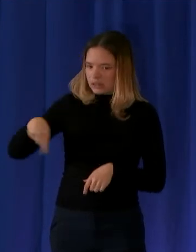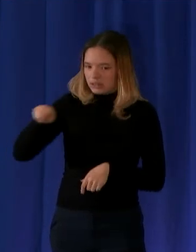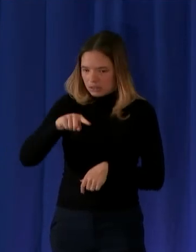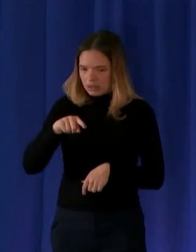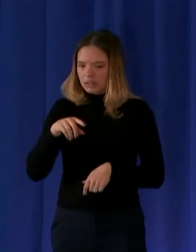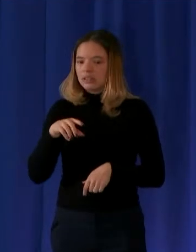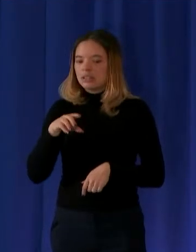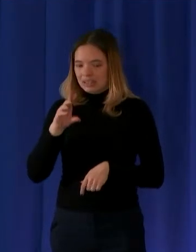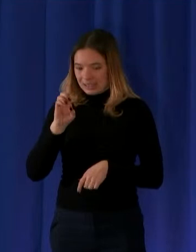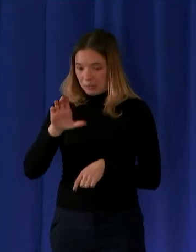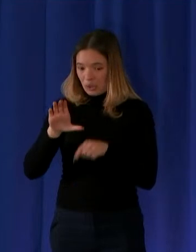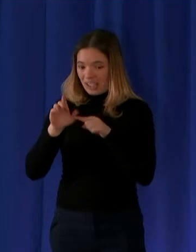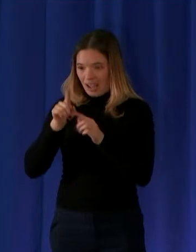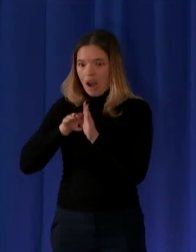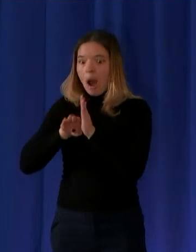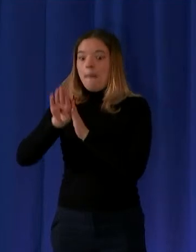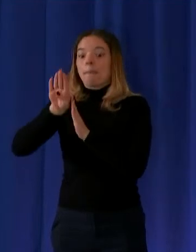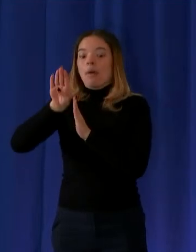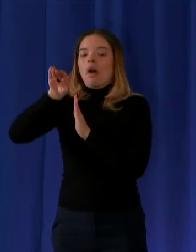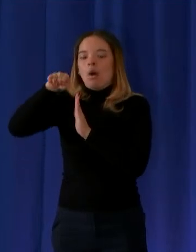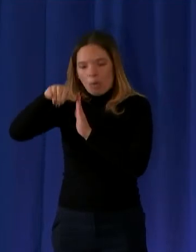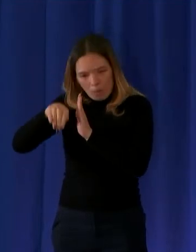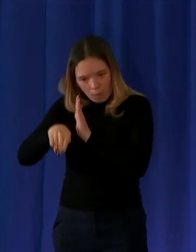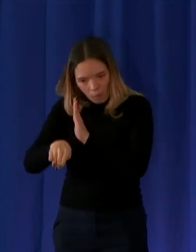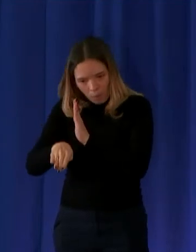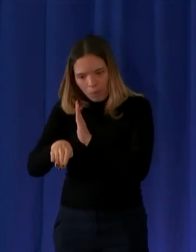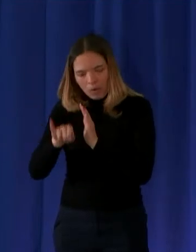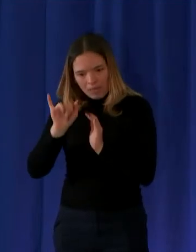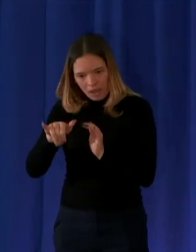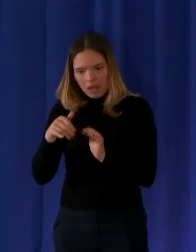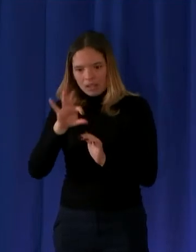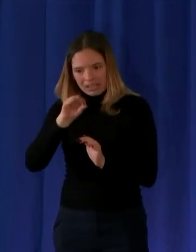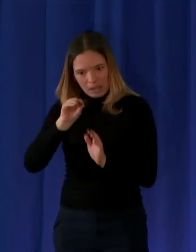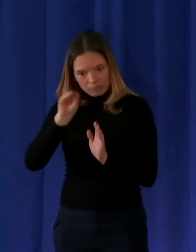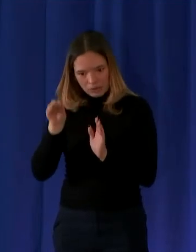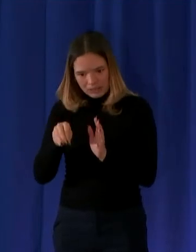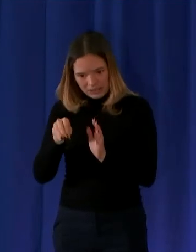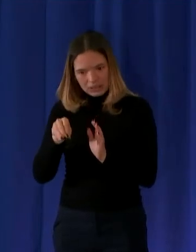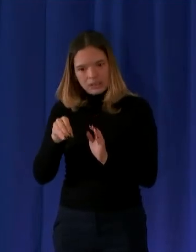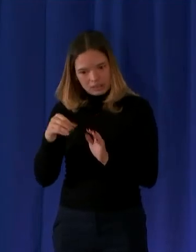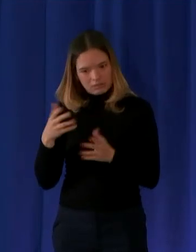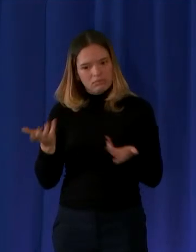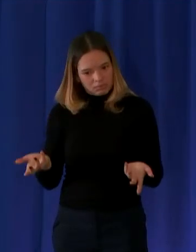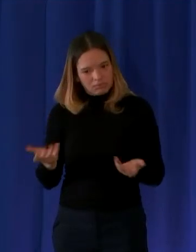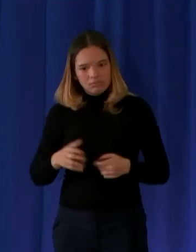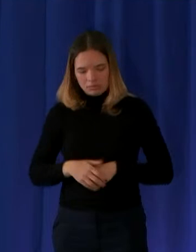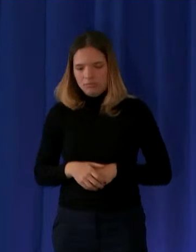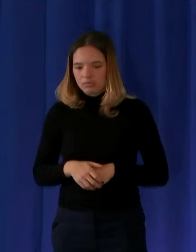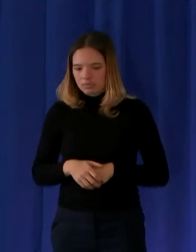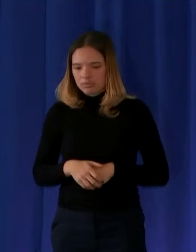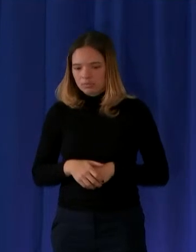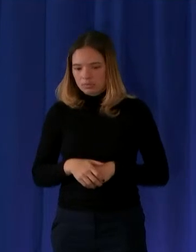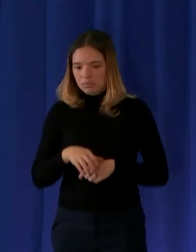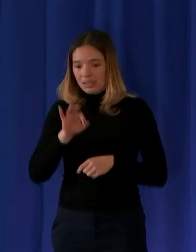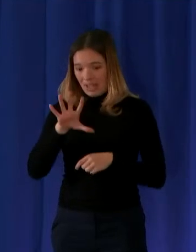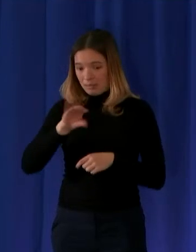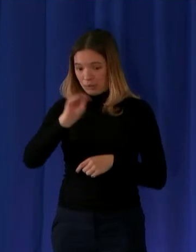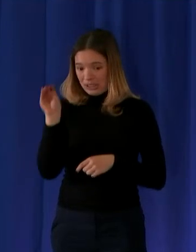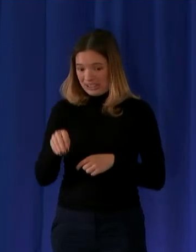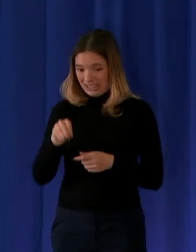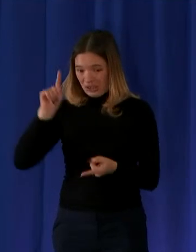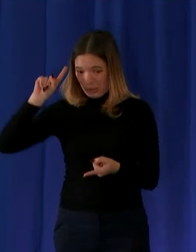in December, cases have dropped more than 90%, and there has been a